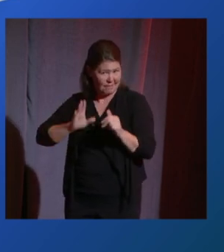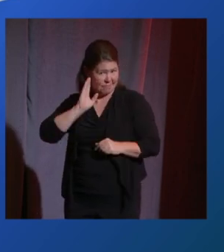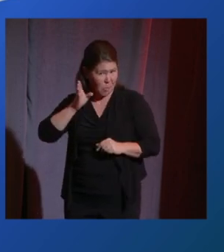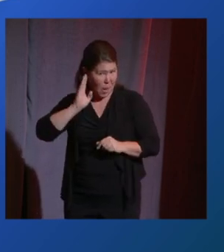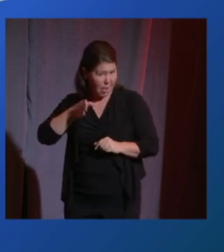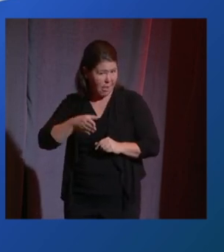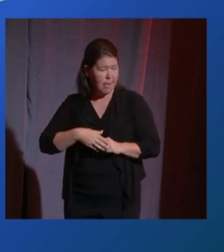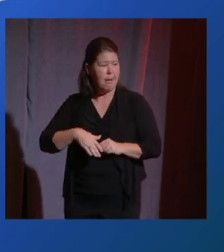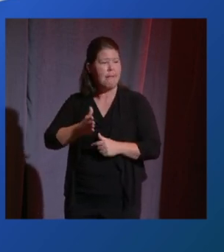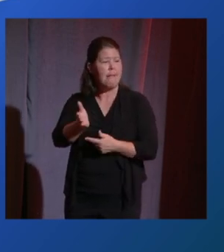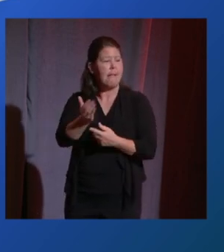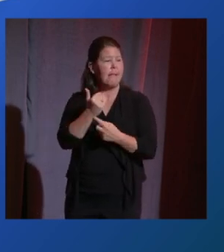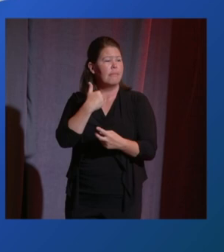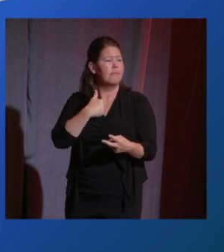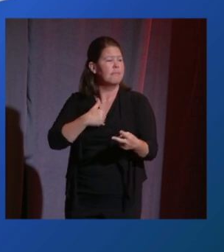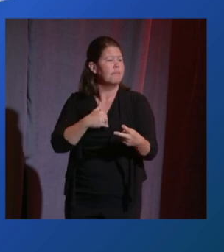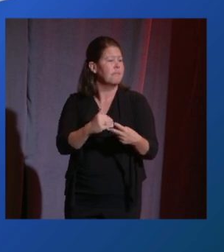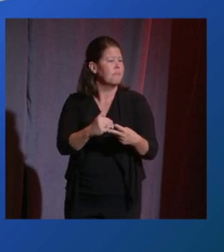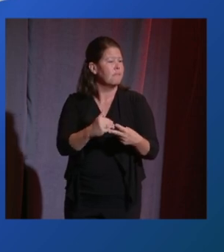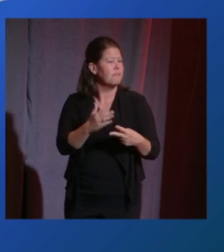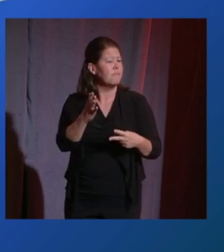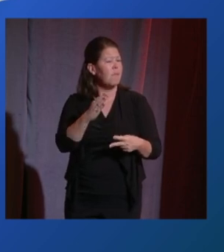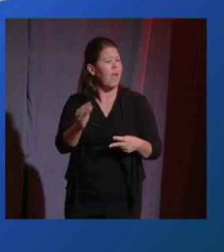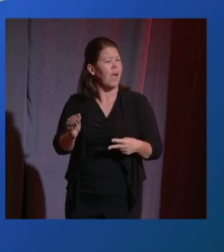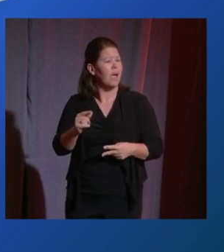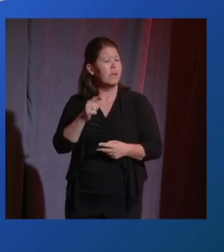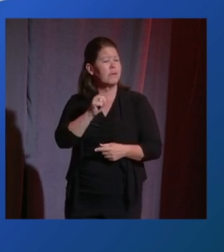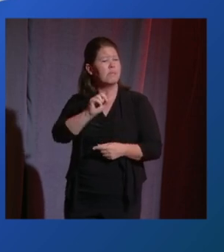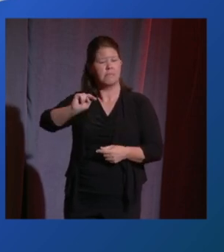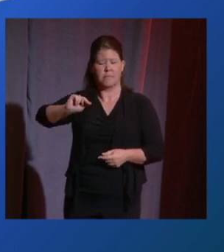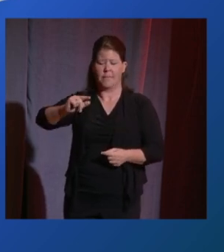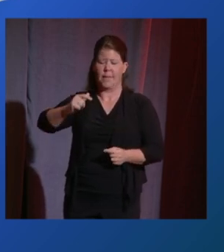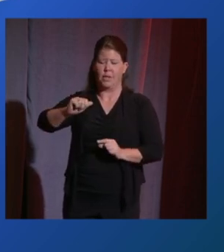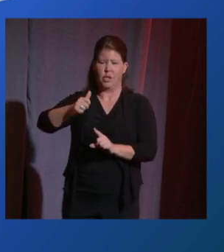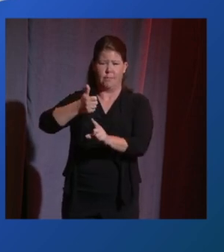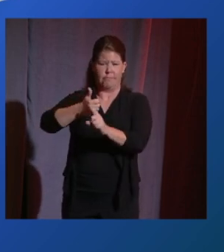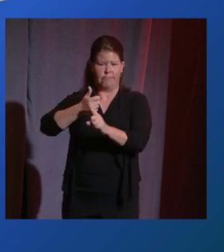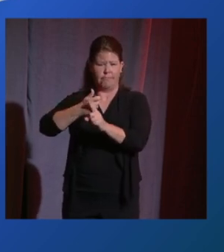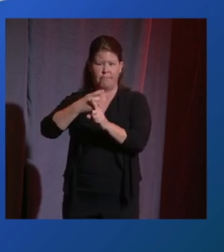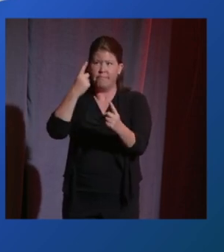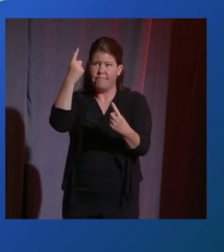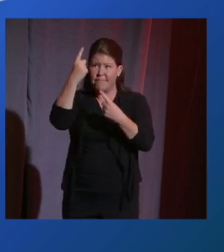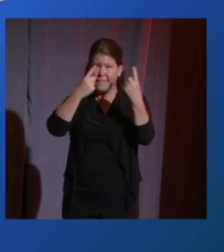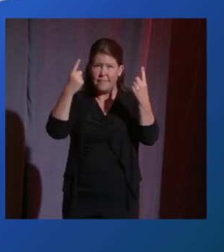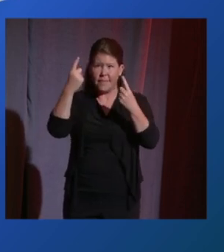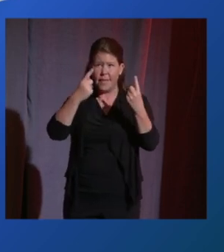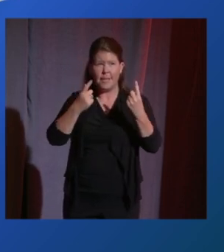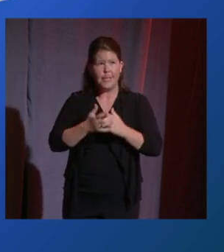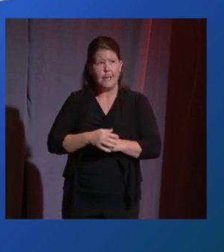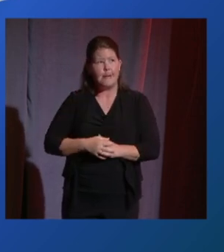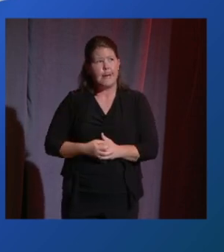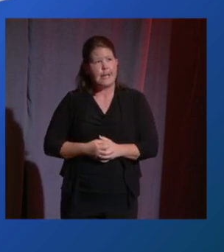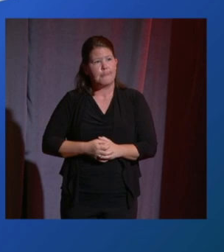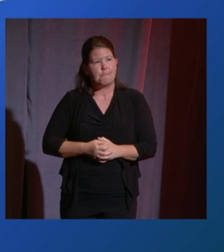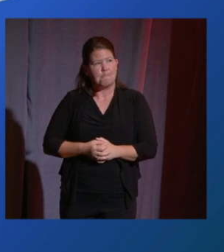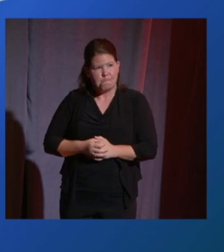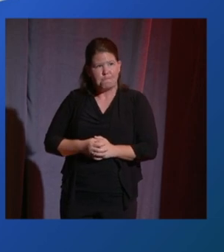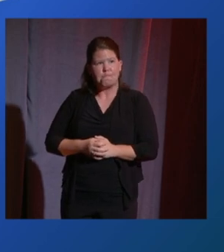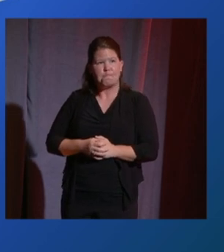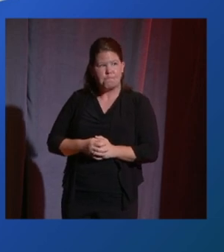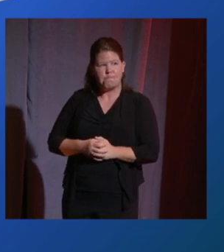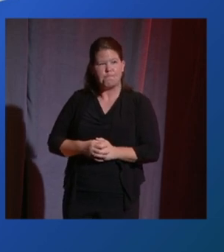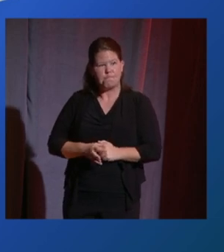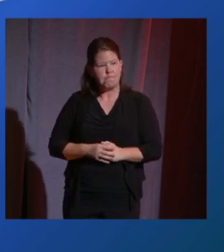and are you casting a a wider net um to have a um different footprint